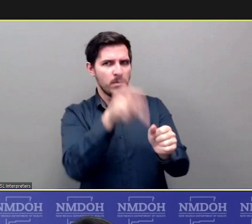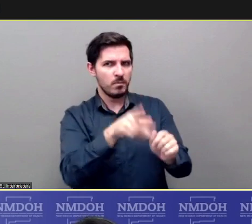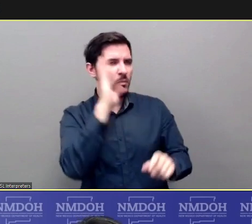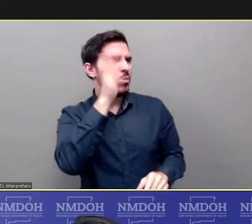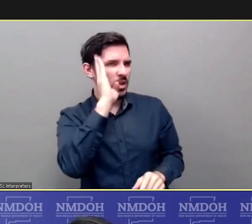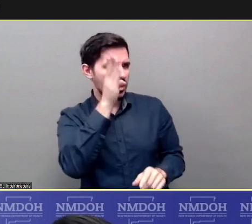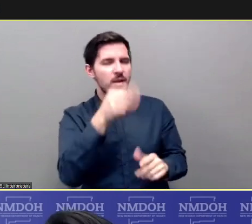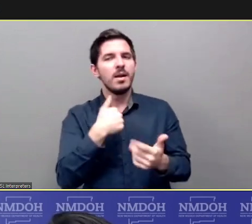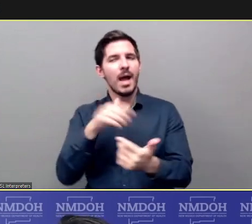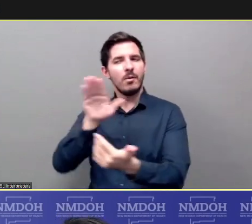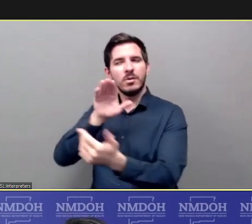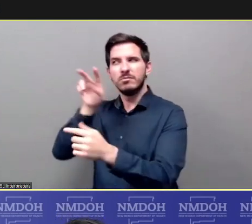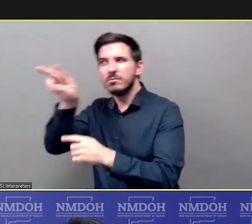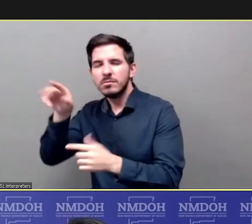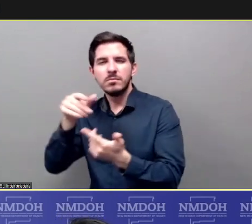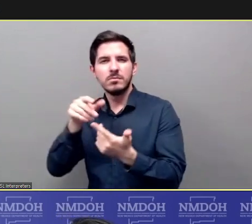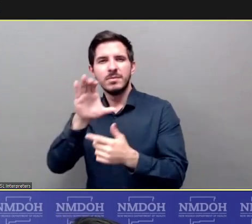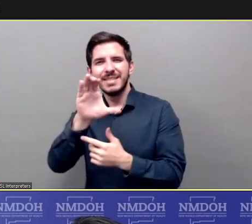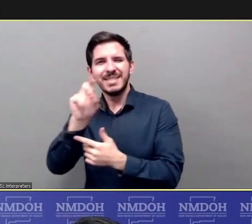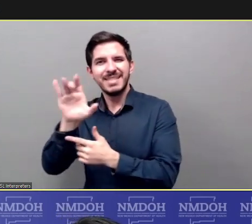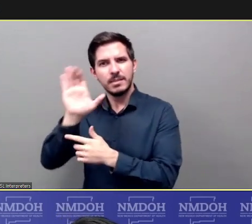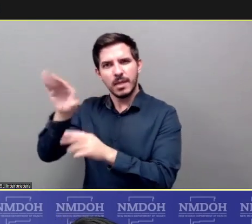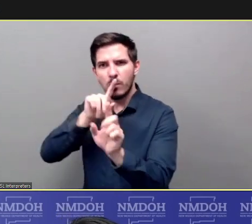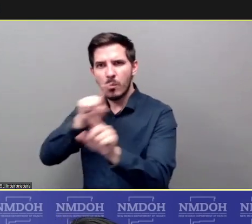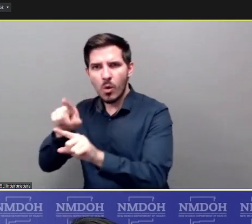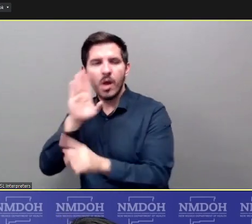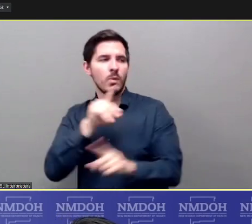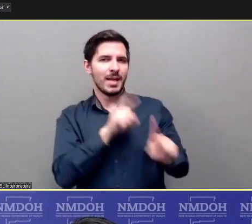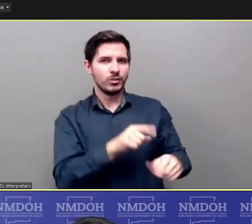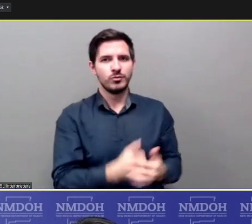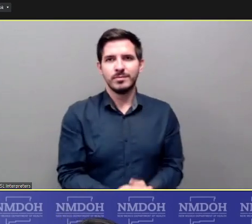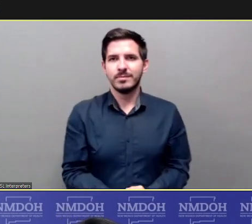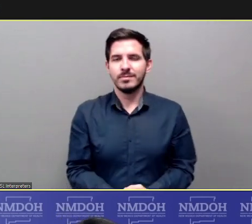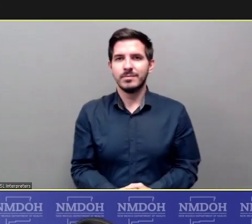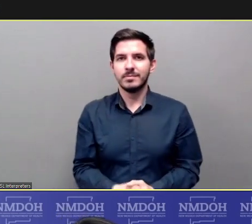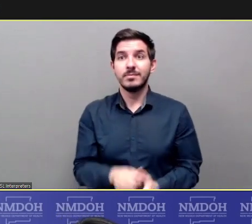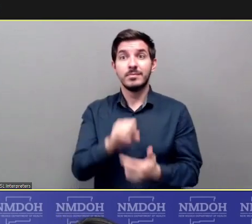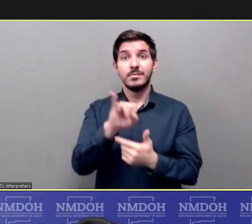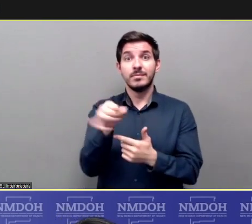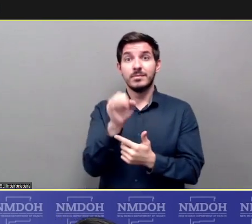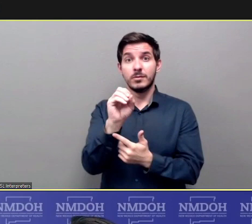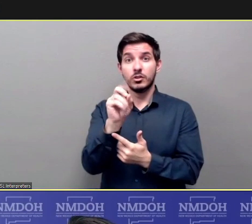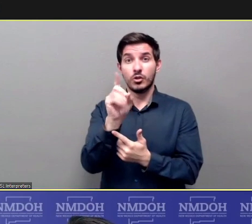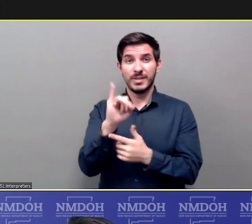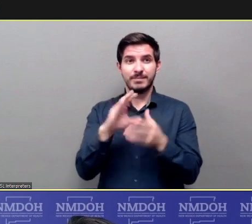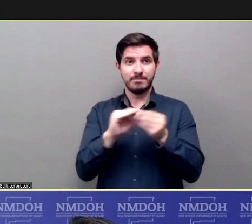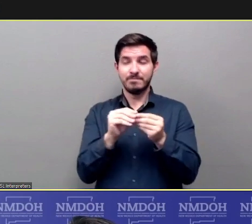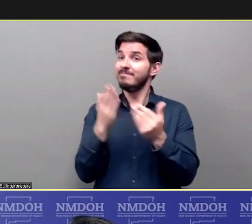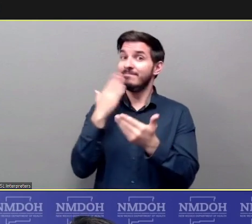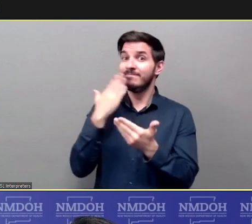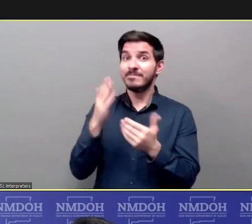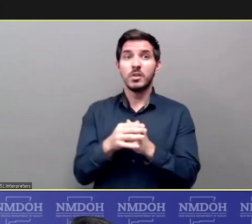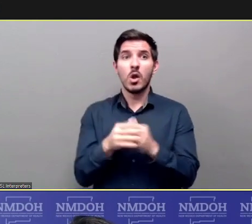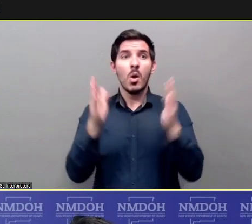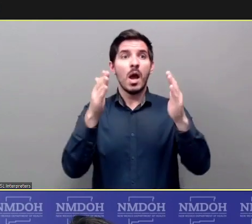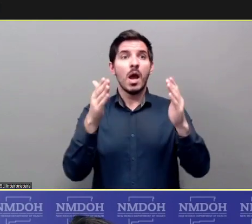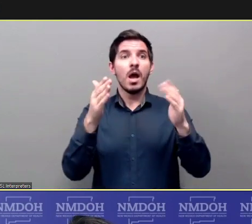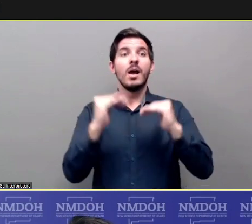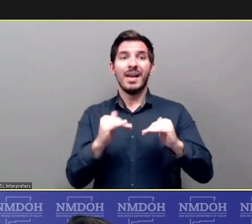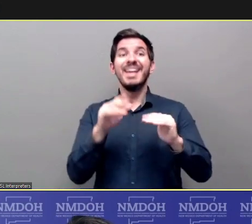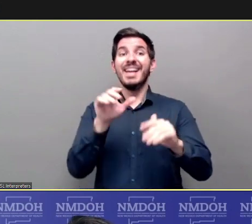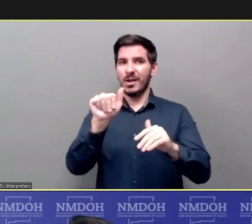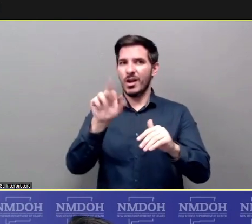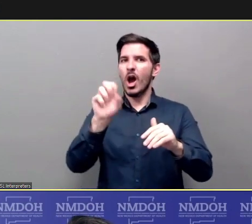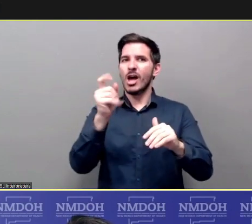up the CDC report and look at that. Thanks. All right, thank you, Julia. I'm going to go to Austin Fisher